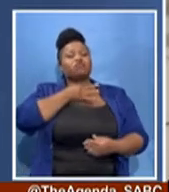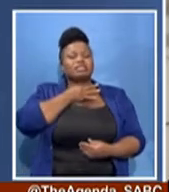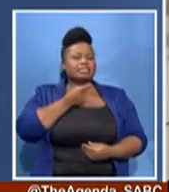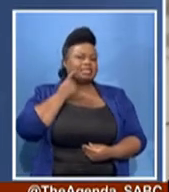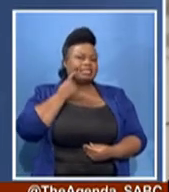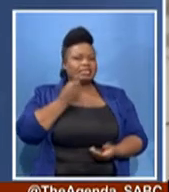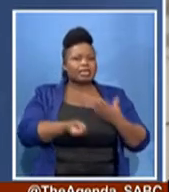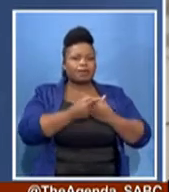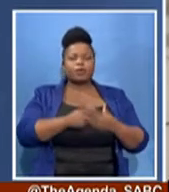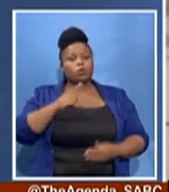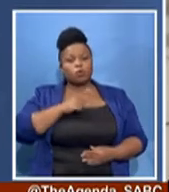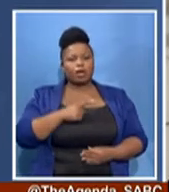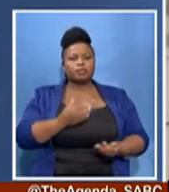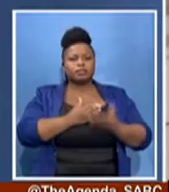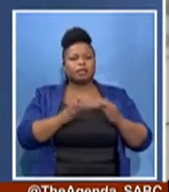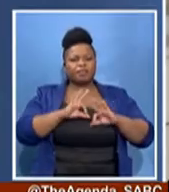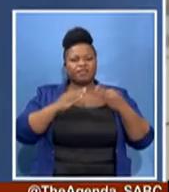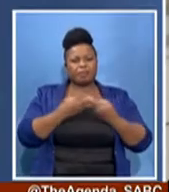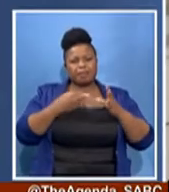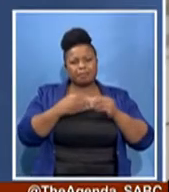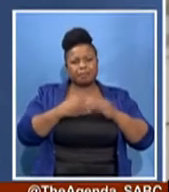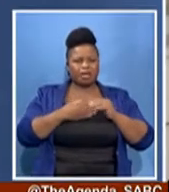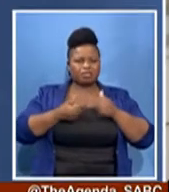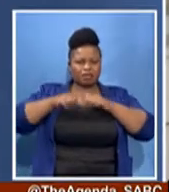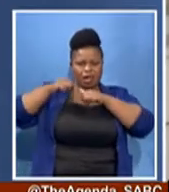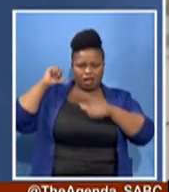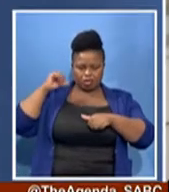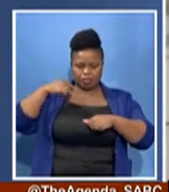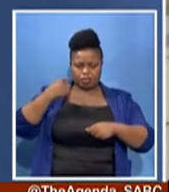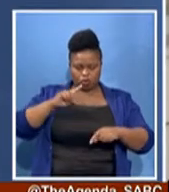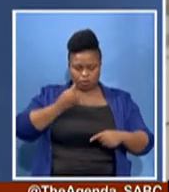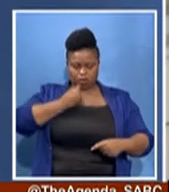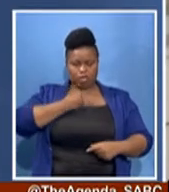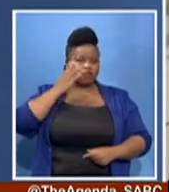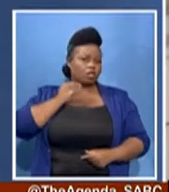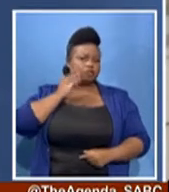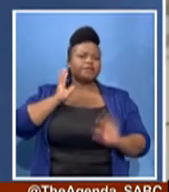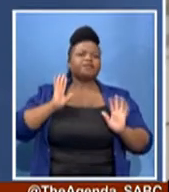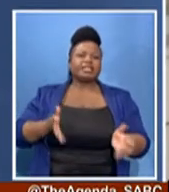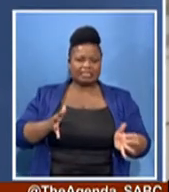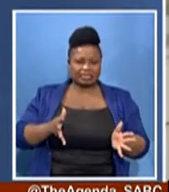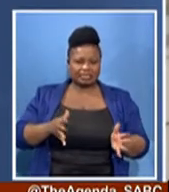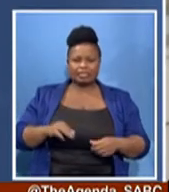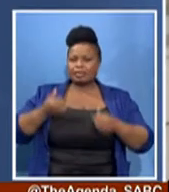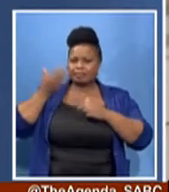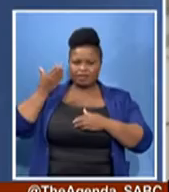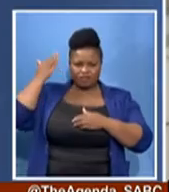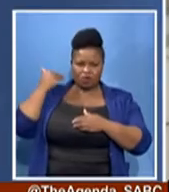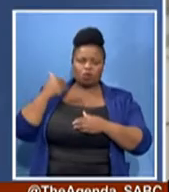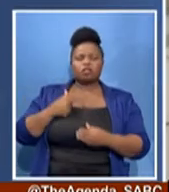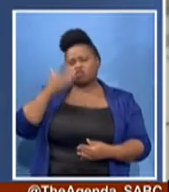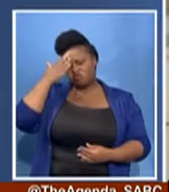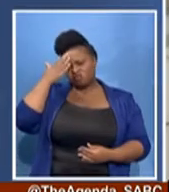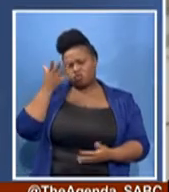a clot in the past themselves, or they will know from their family history that this is something that is carried in their